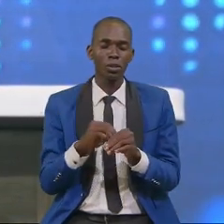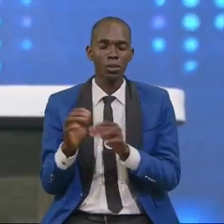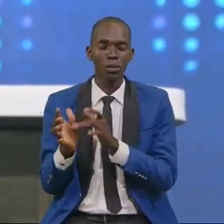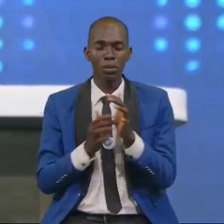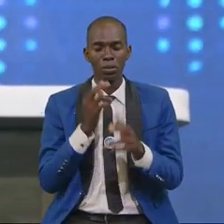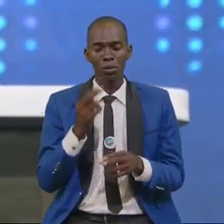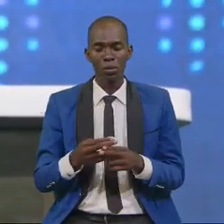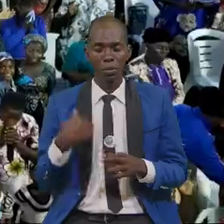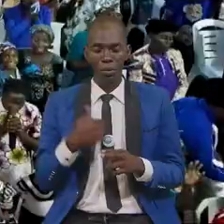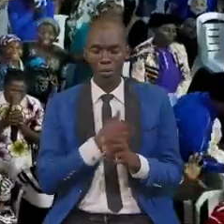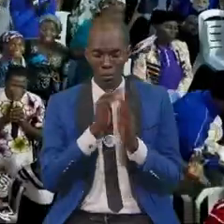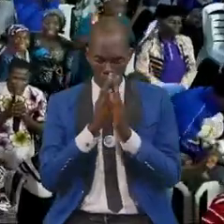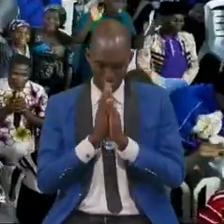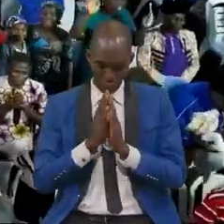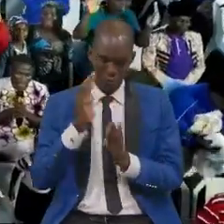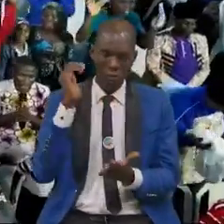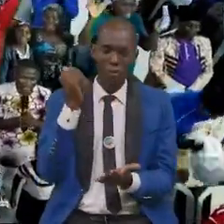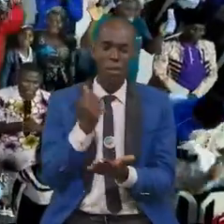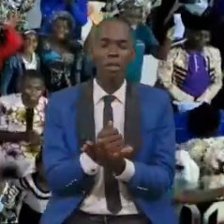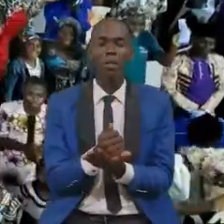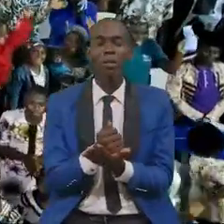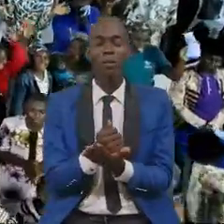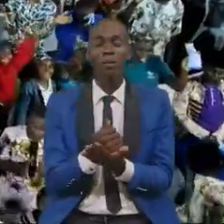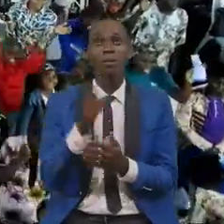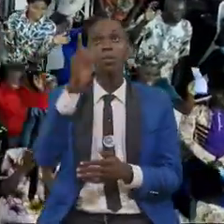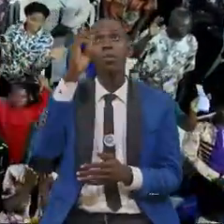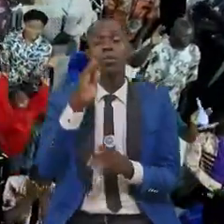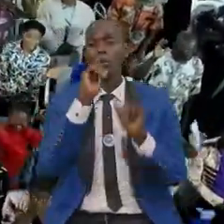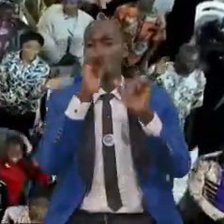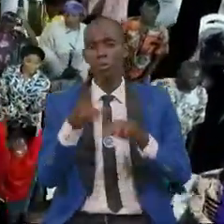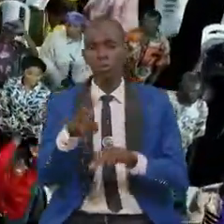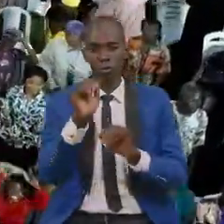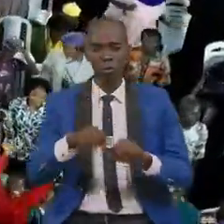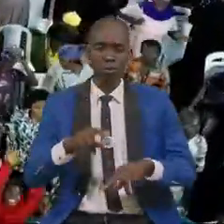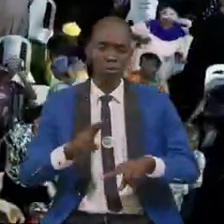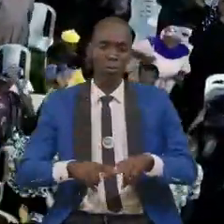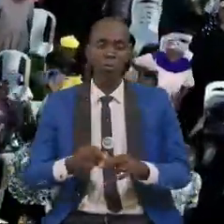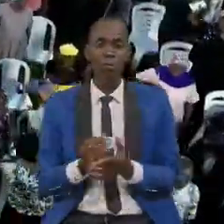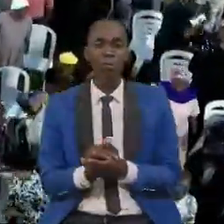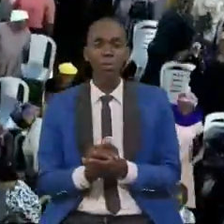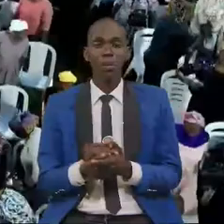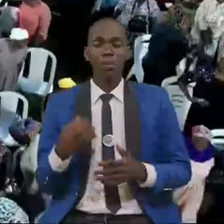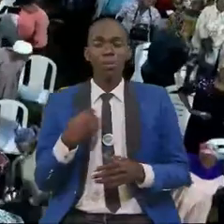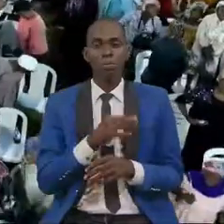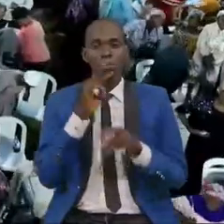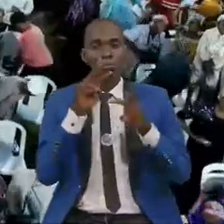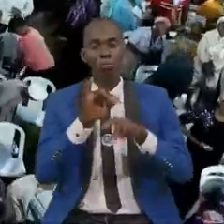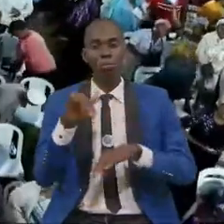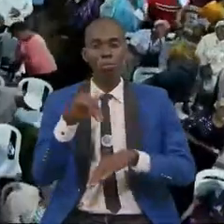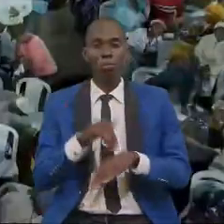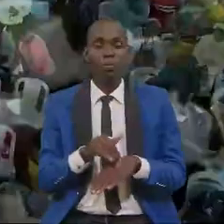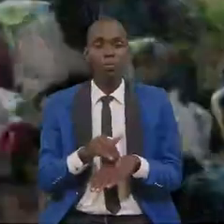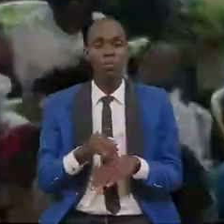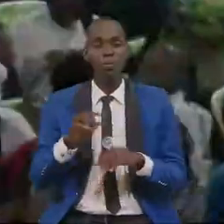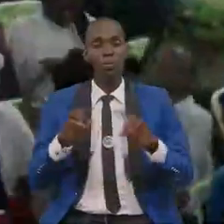we pray. God bless you. You can sit down. We're looking at 1 Timothy